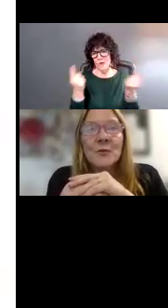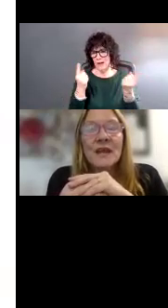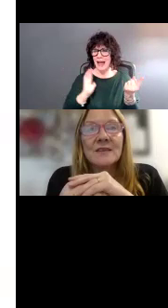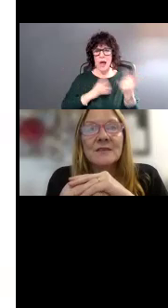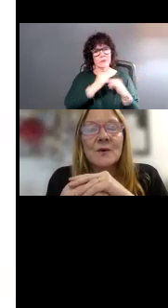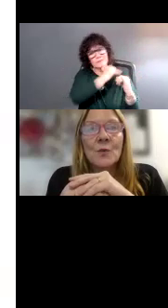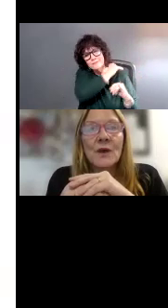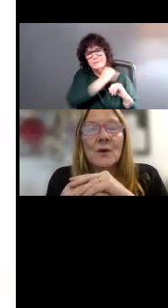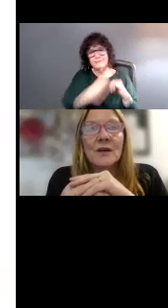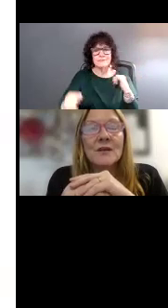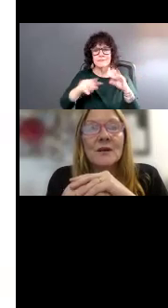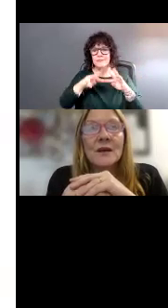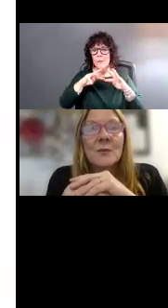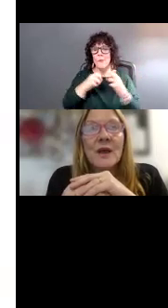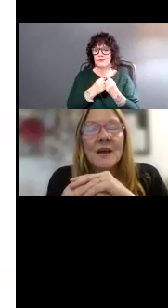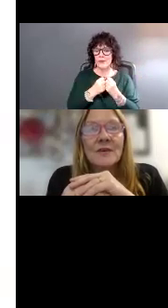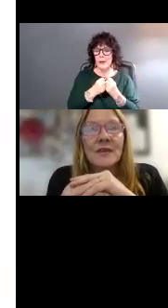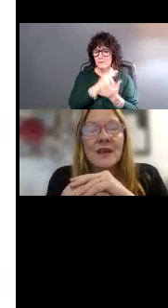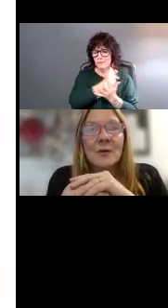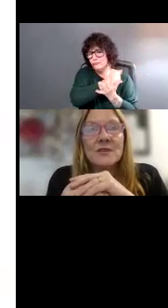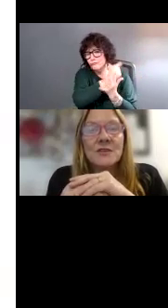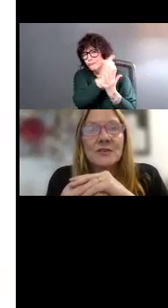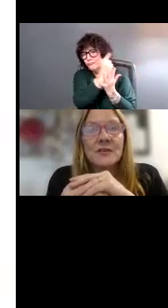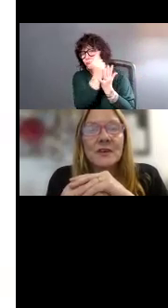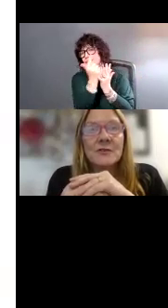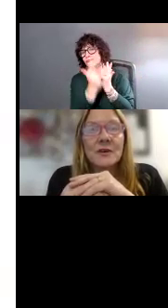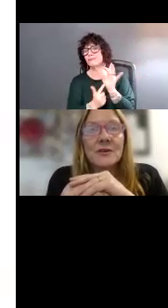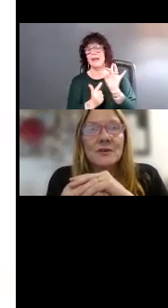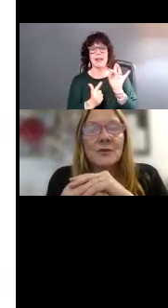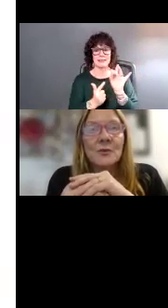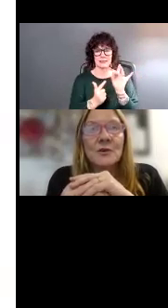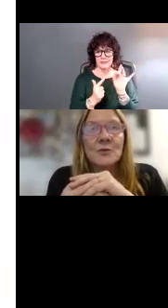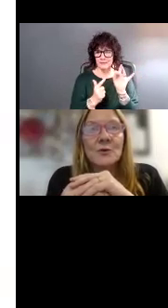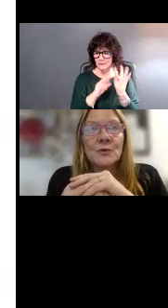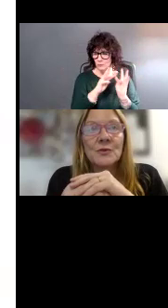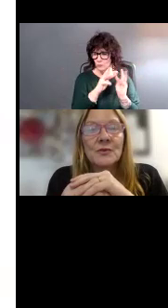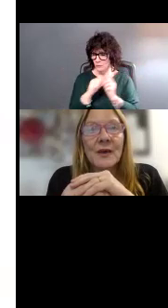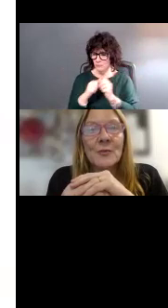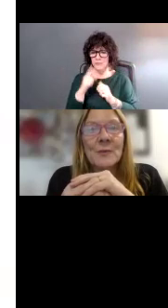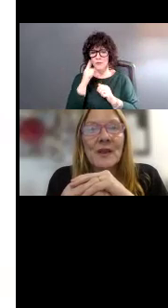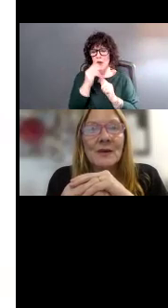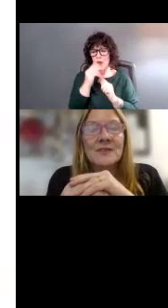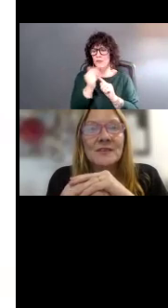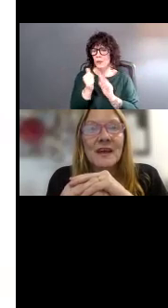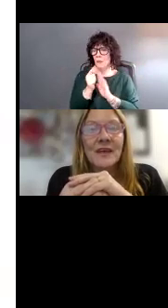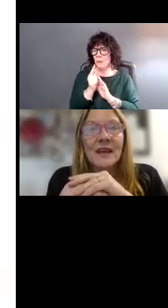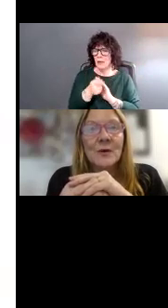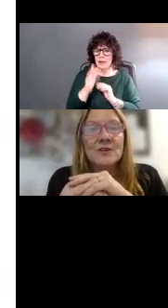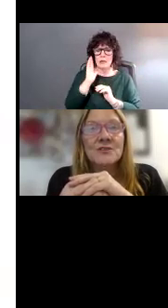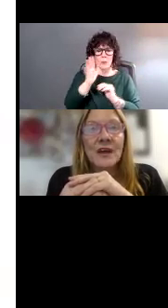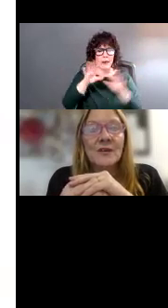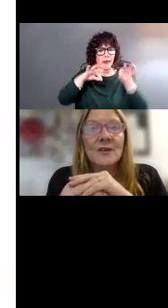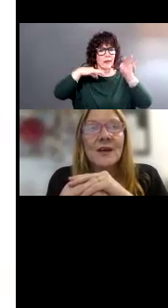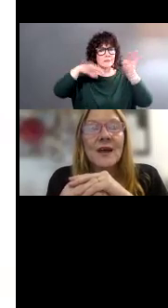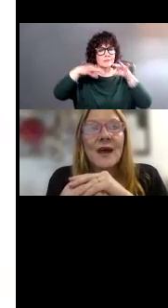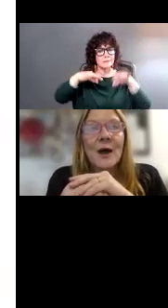first few minutes, we will be having the language justice introduction, which will tell people how to select their